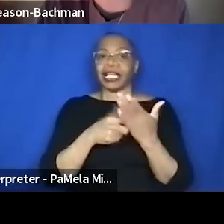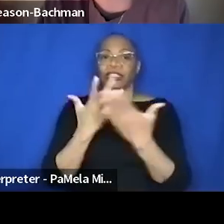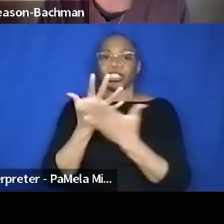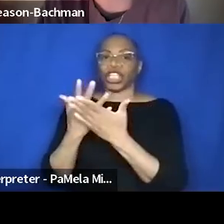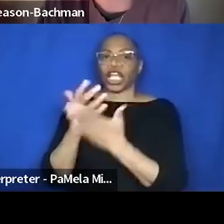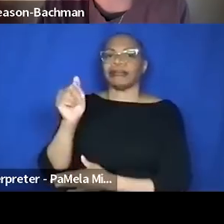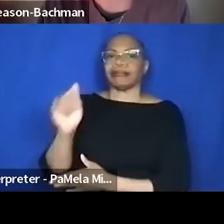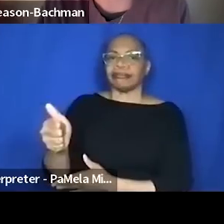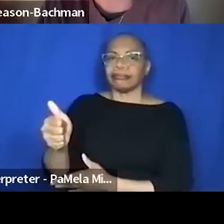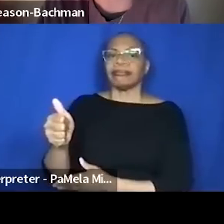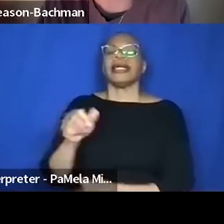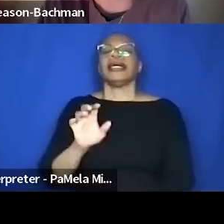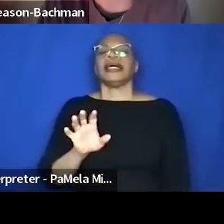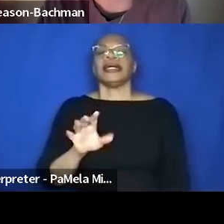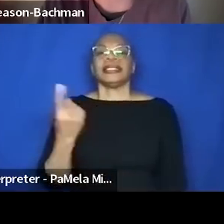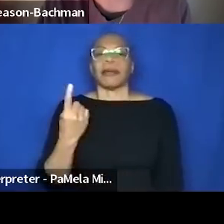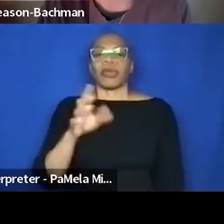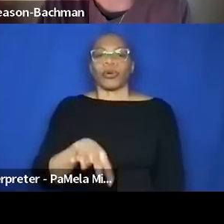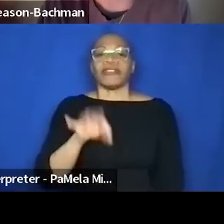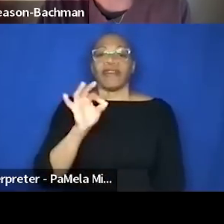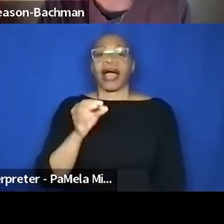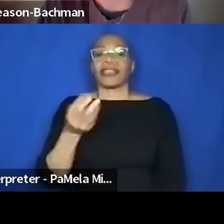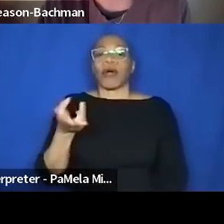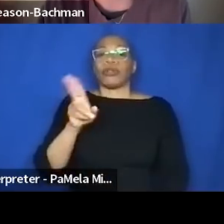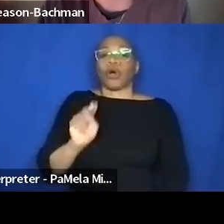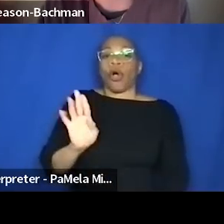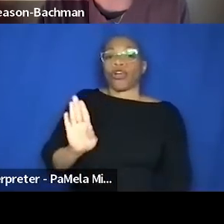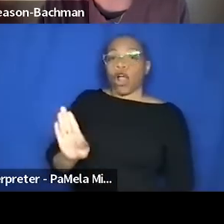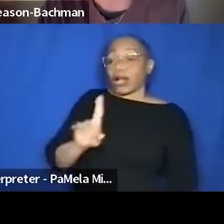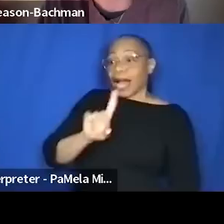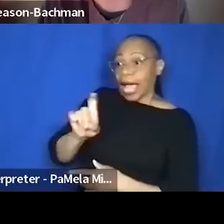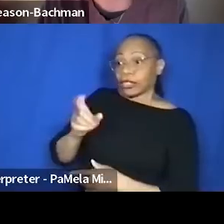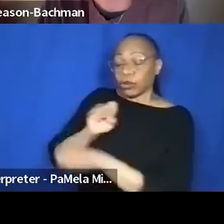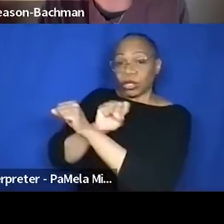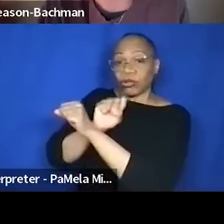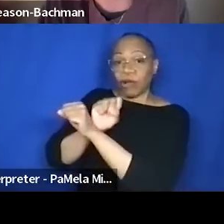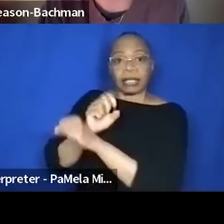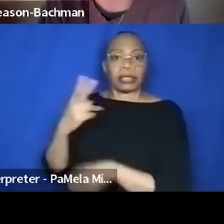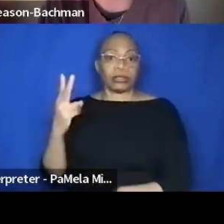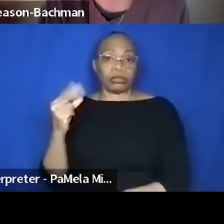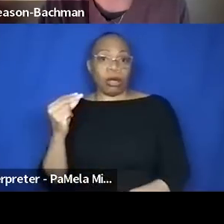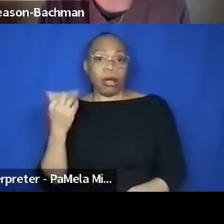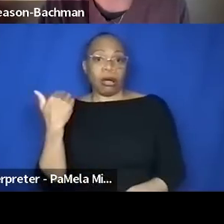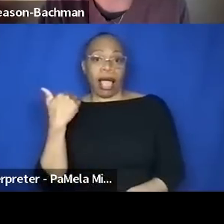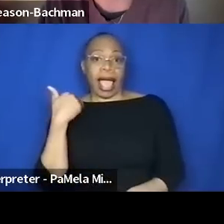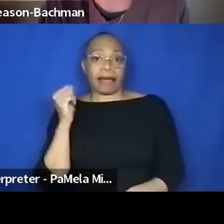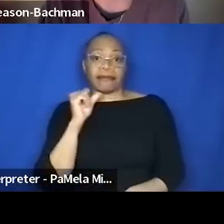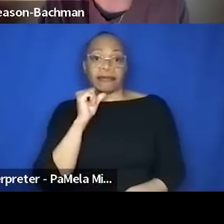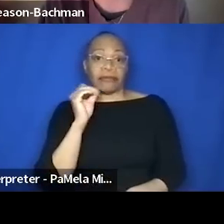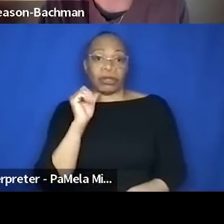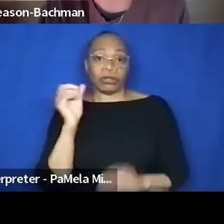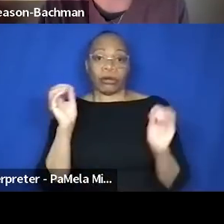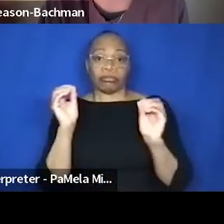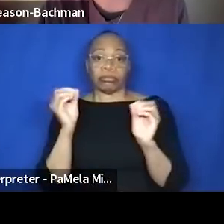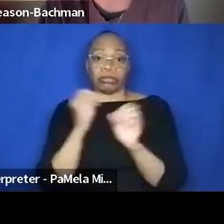They found something that was on her, but I said, were you under arrest? And she said, no. I said, well, they had no right. Did they ask you if they could search your stuff? She